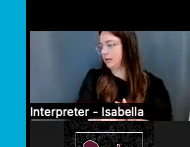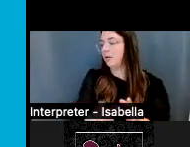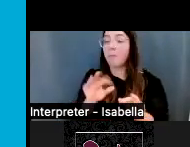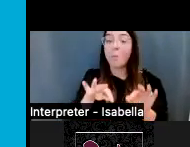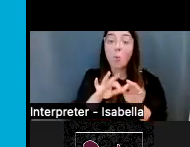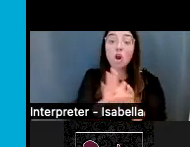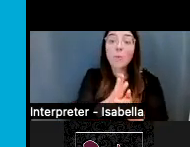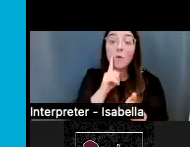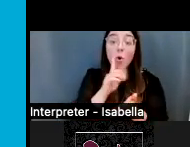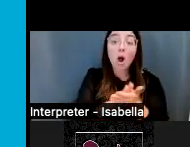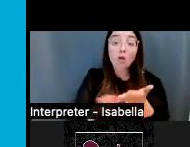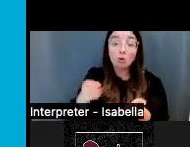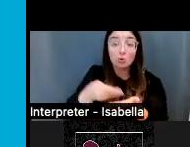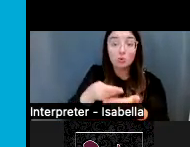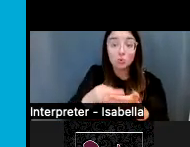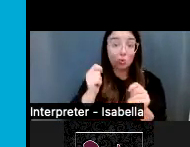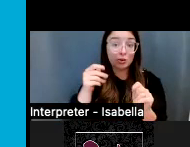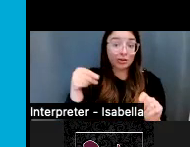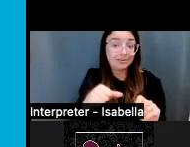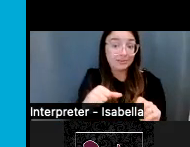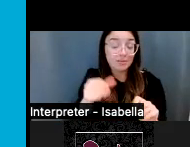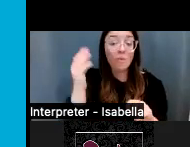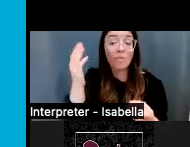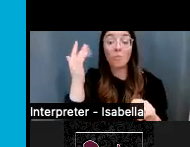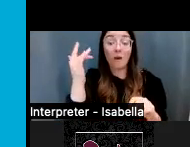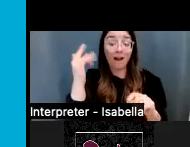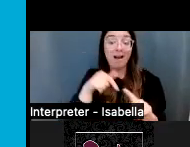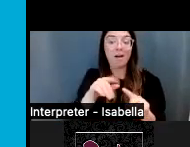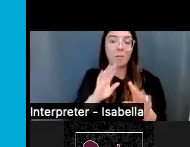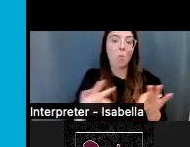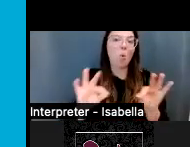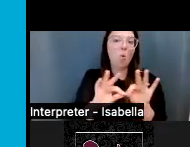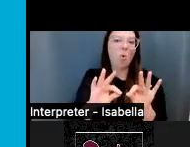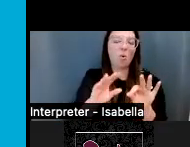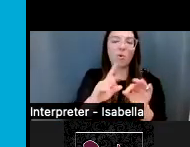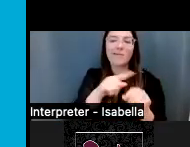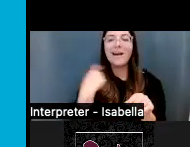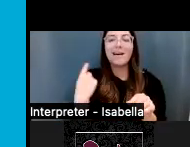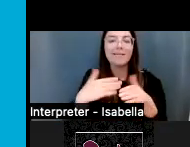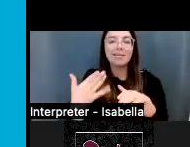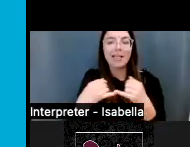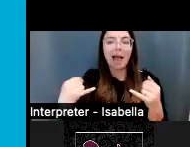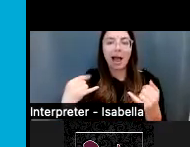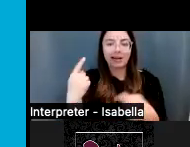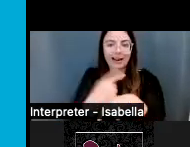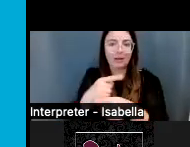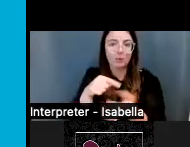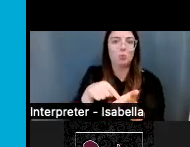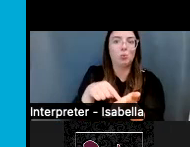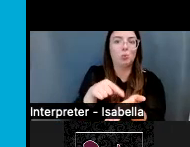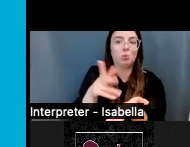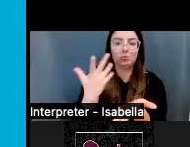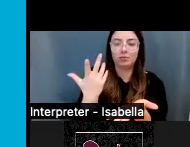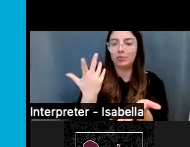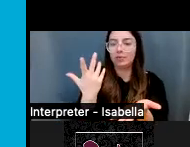college tuition cases. And the reason that we've highlighted that is that there can be some important deadlines for getting approval for those services. Generally, if you're trying to